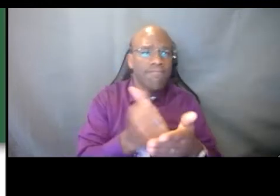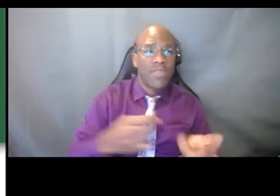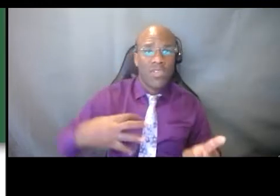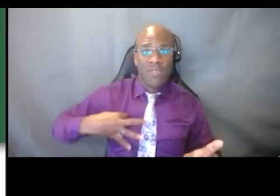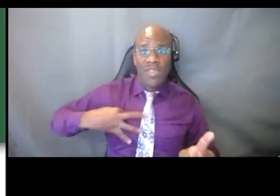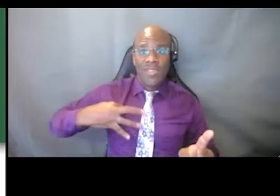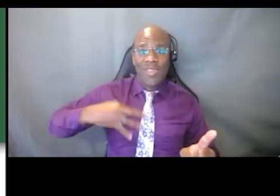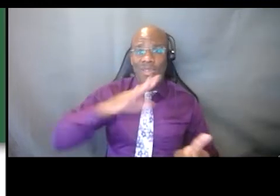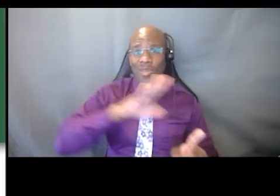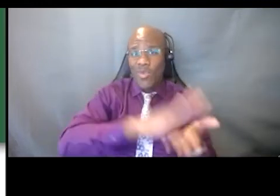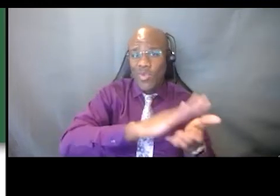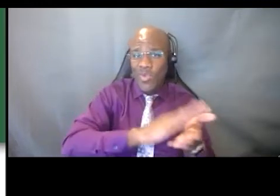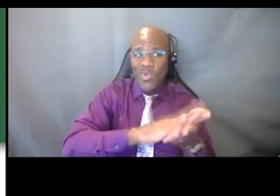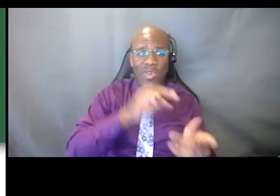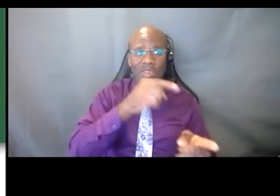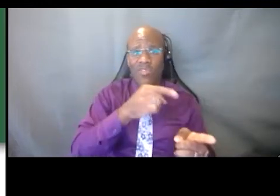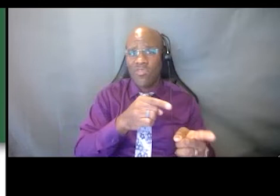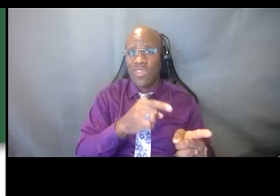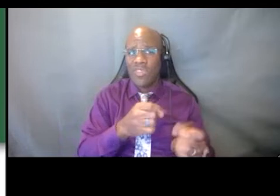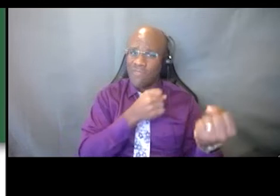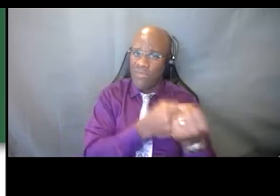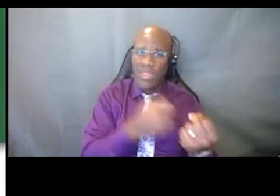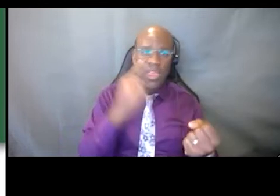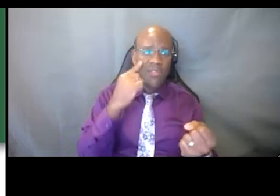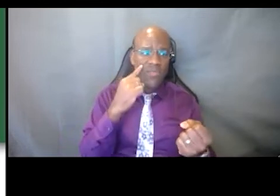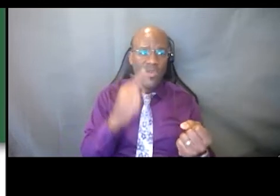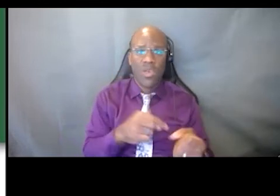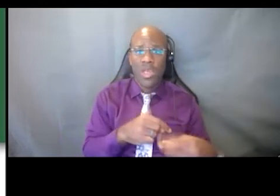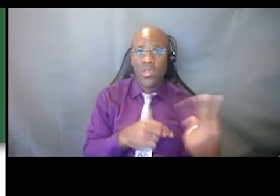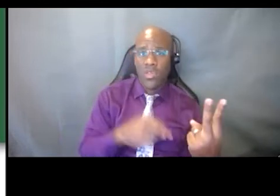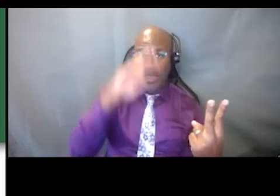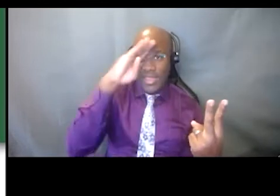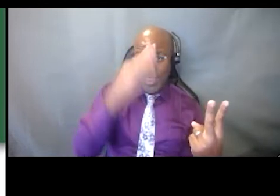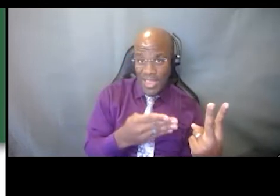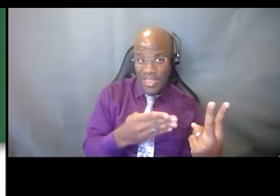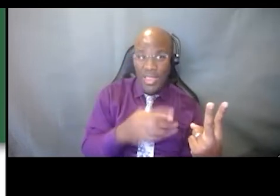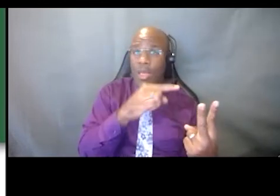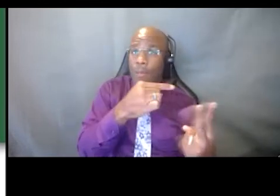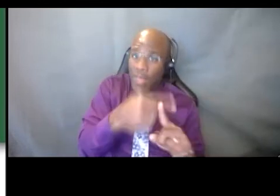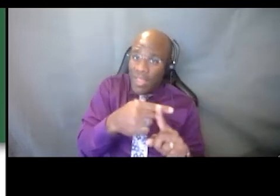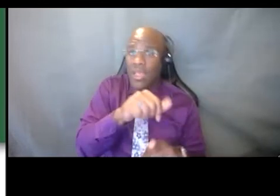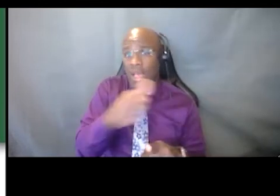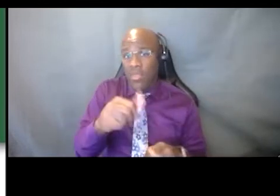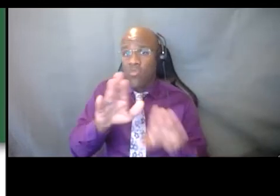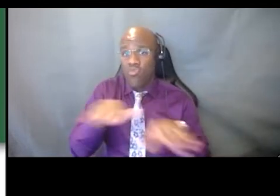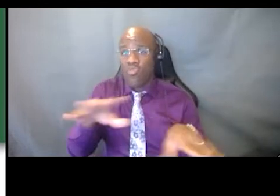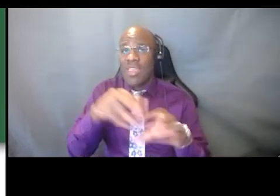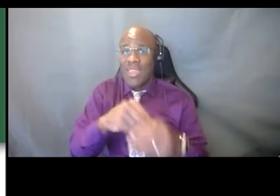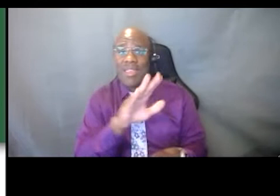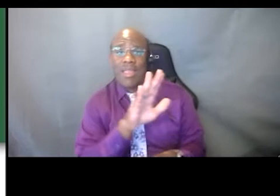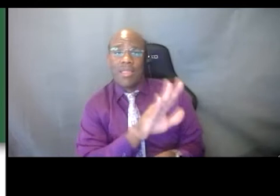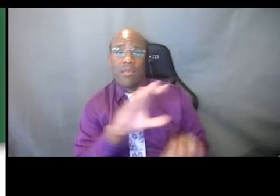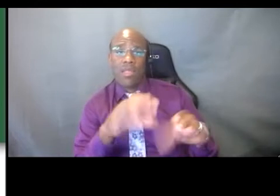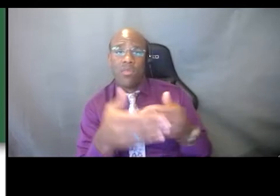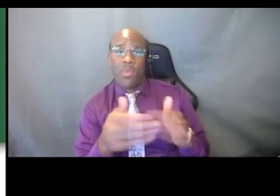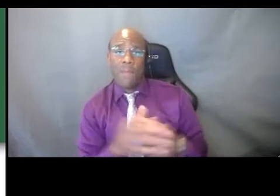that capability, that she's advocating for those children also in her boys' classrooms. And so she,